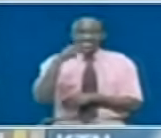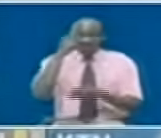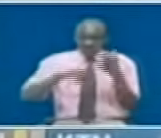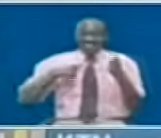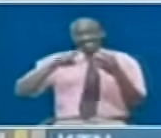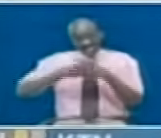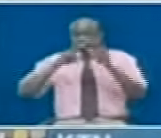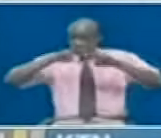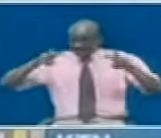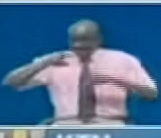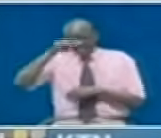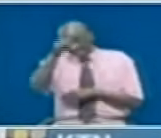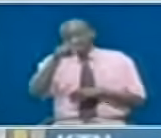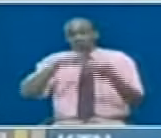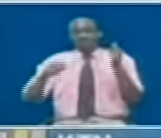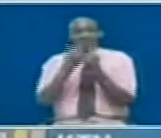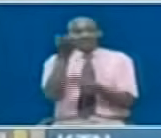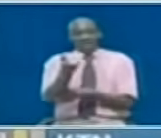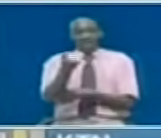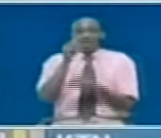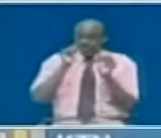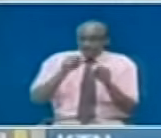begun investigations into the incident and that